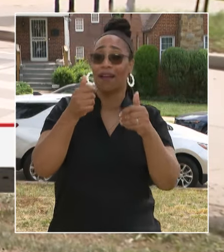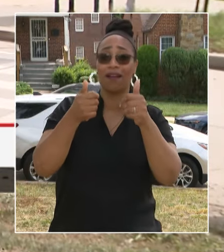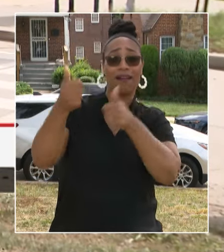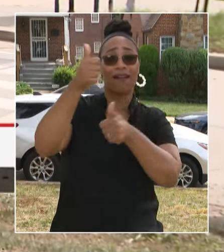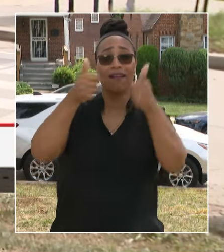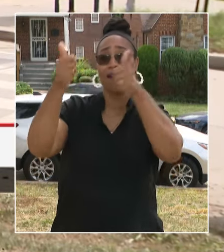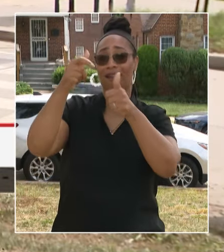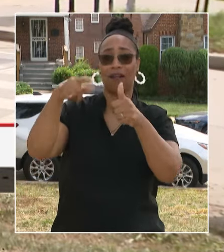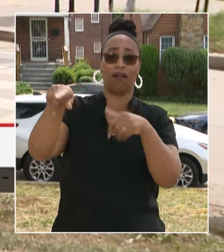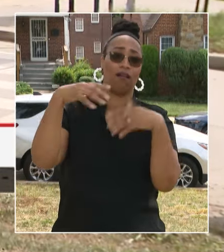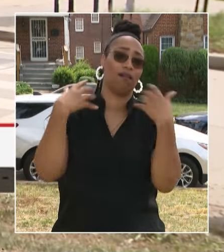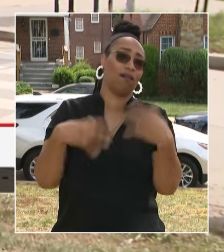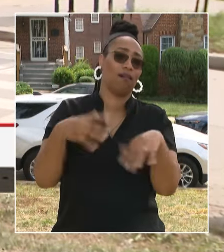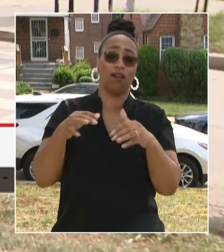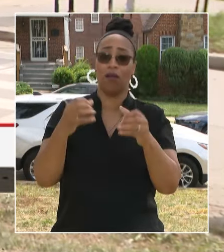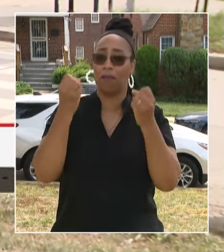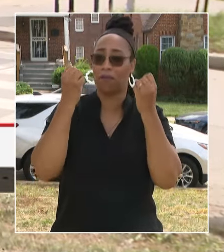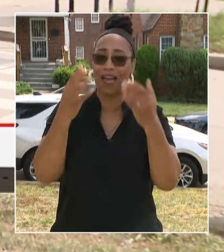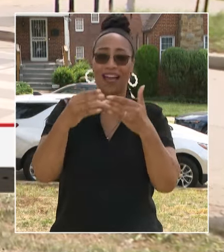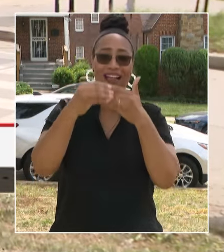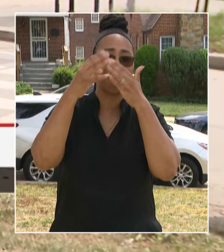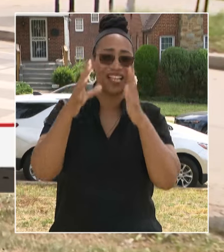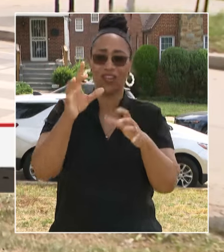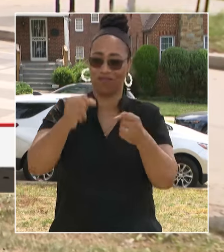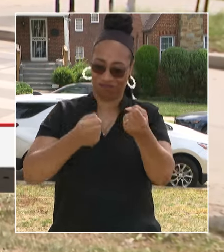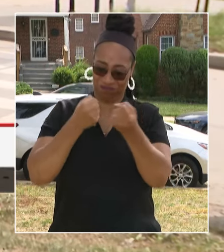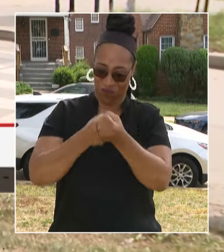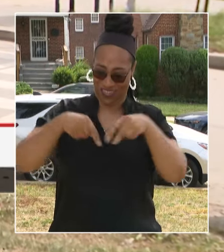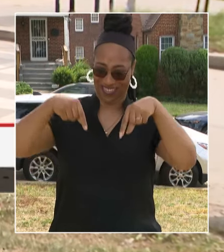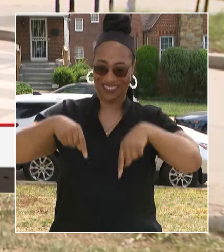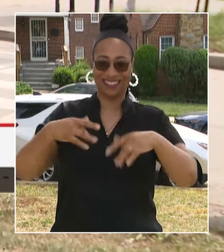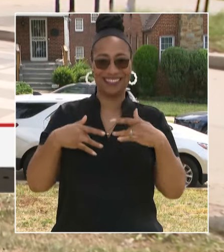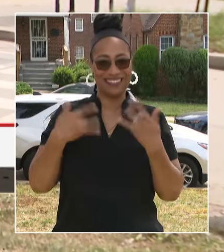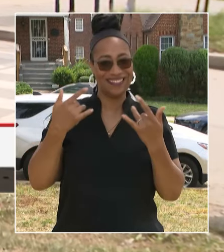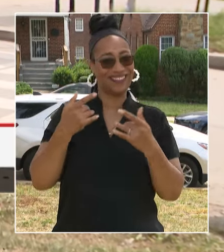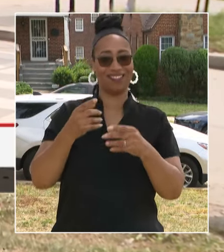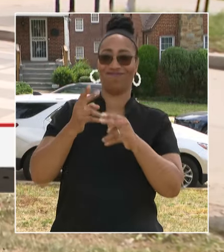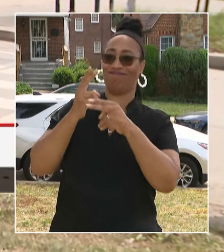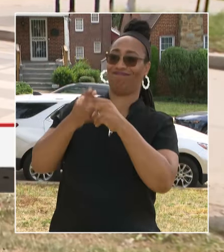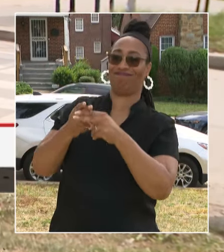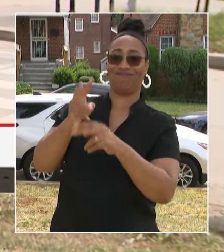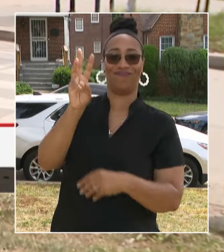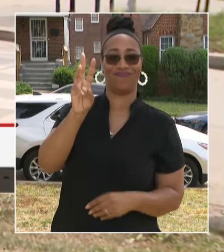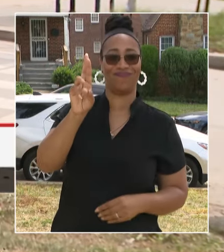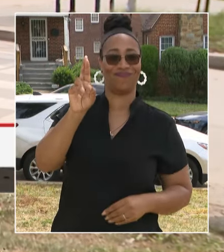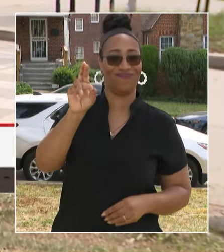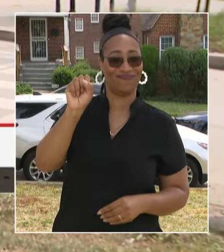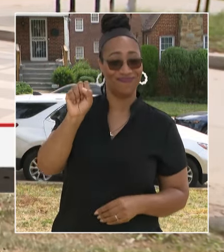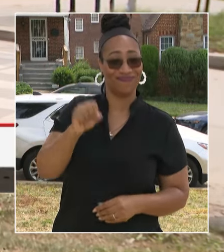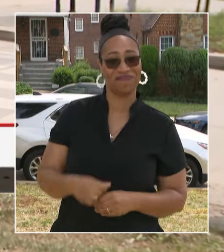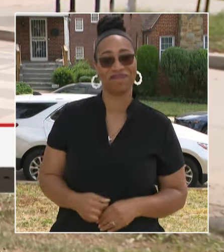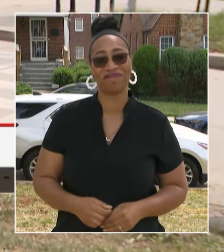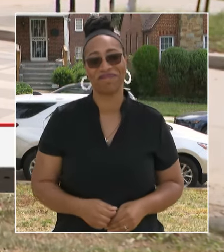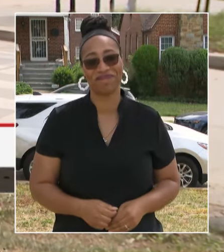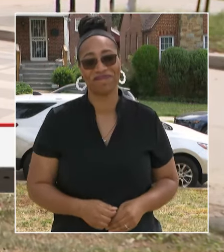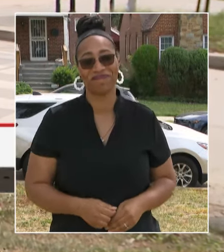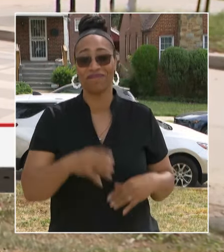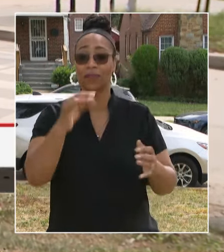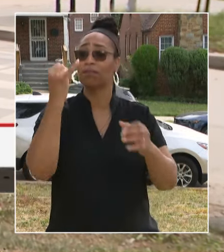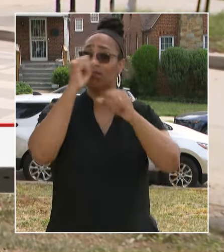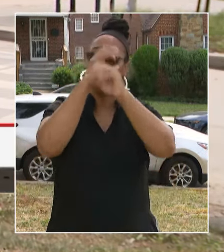whose shoulders we all stand on. So if you have been a pillar of this community, like